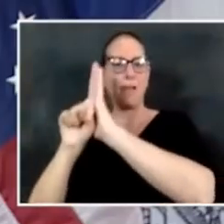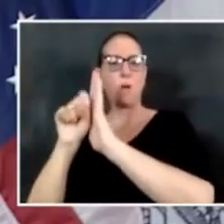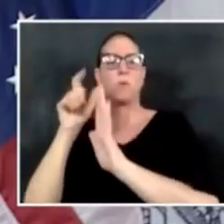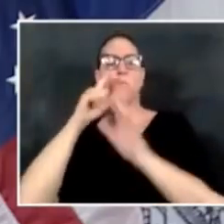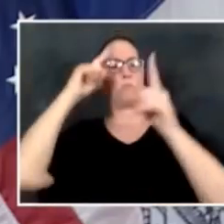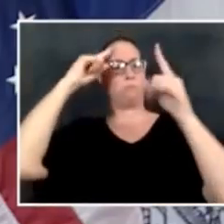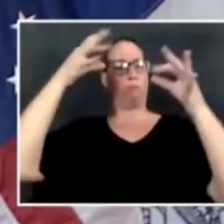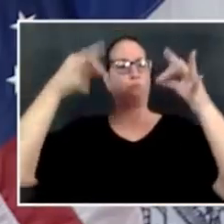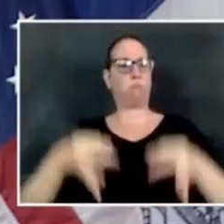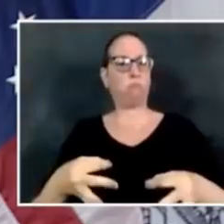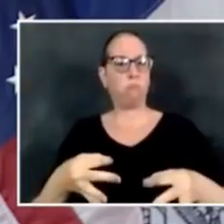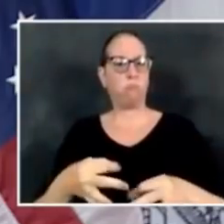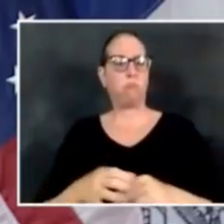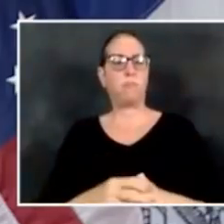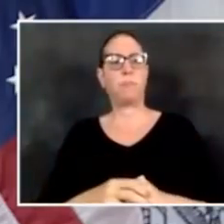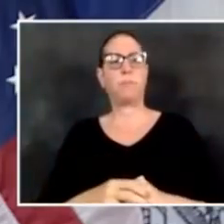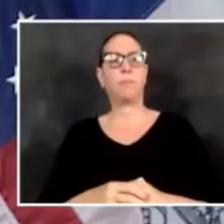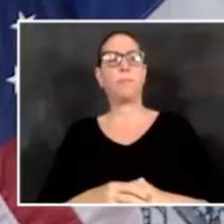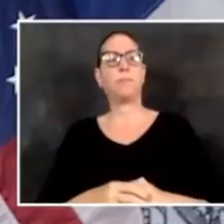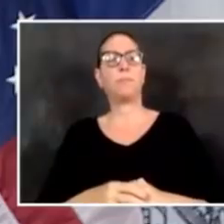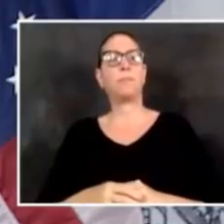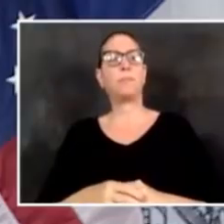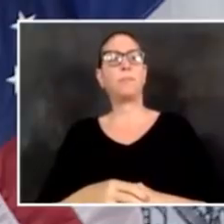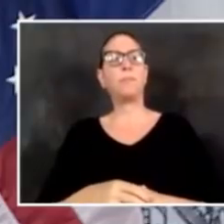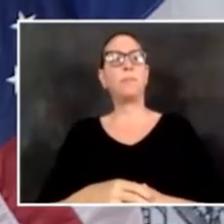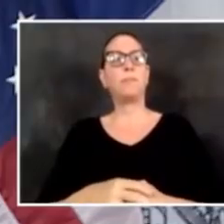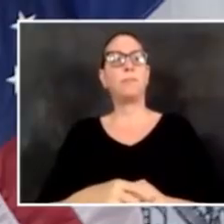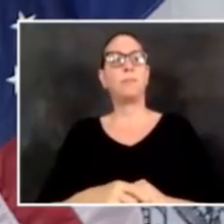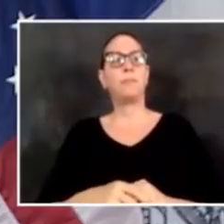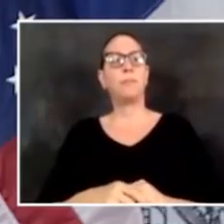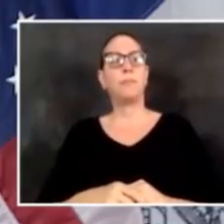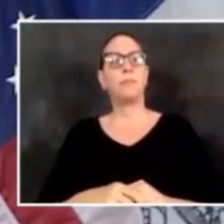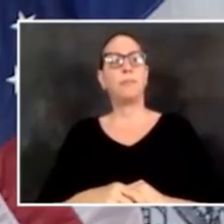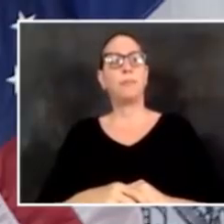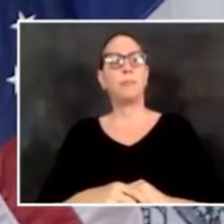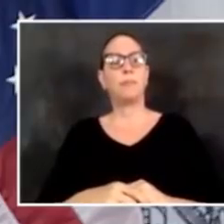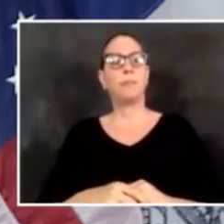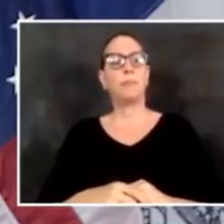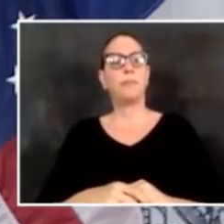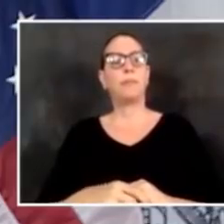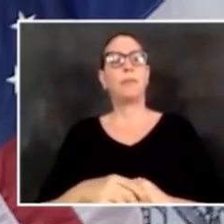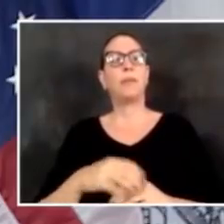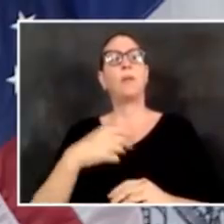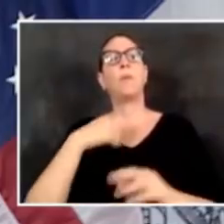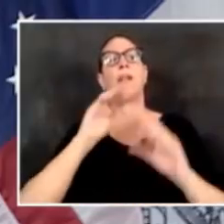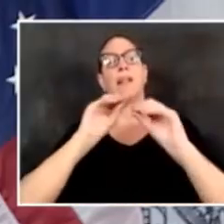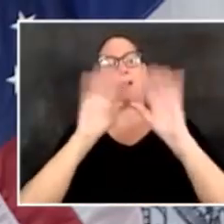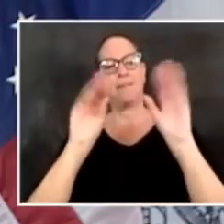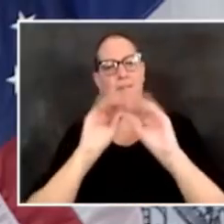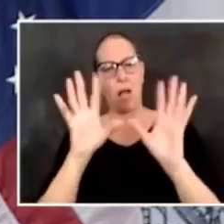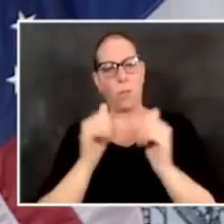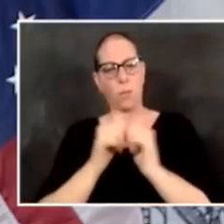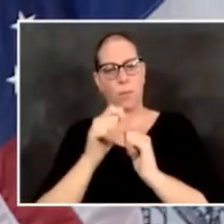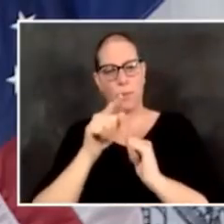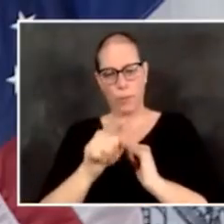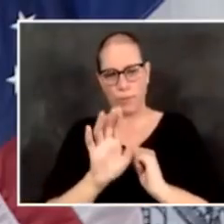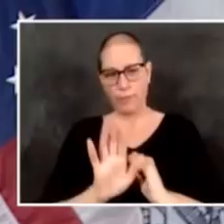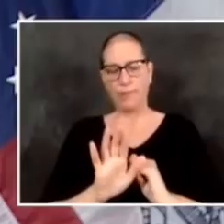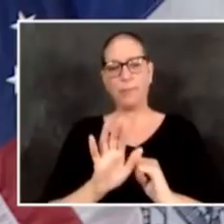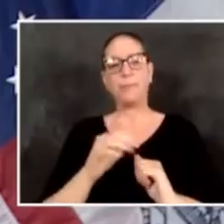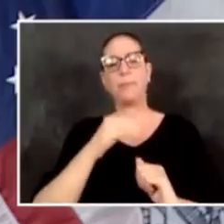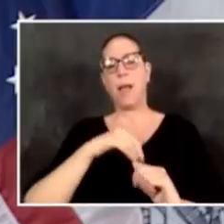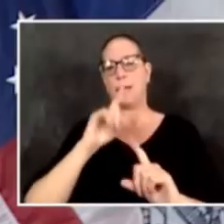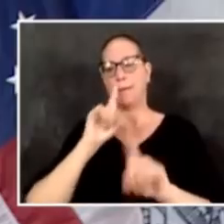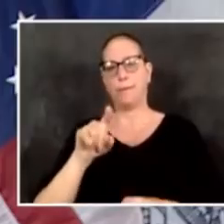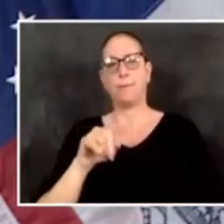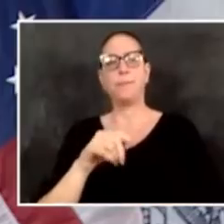Sydney, again, I want to be very clear. The military medical personnel have been absolutely outstanding from the Army, from